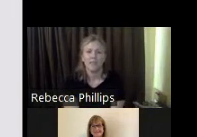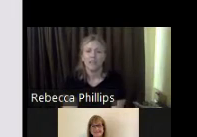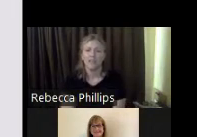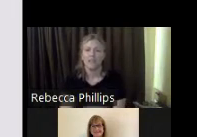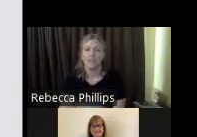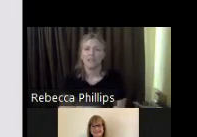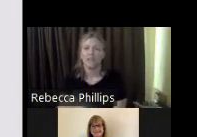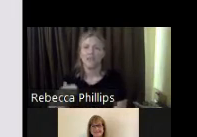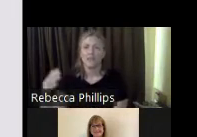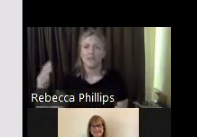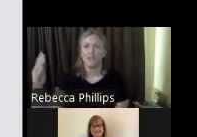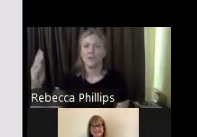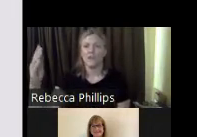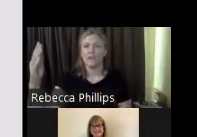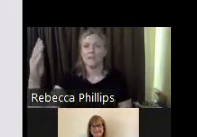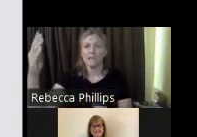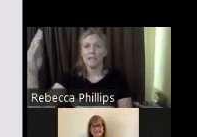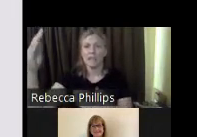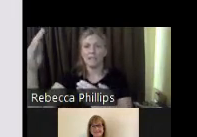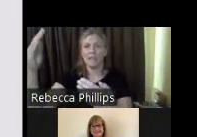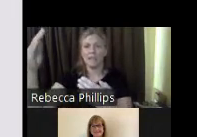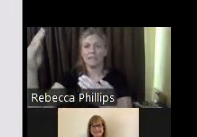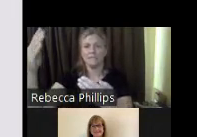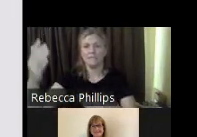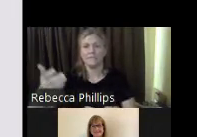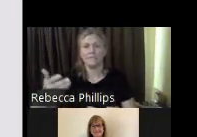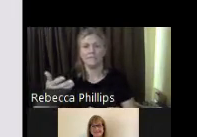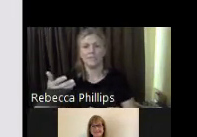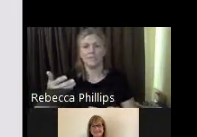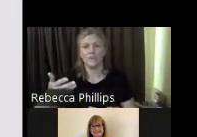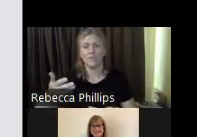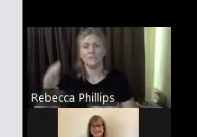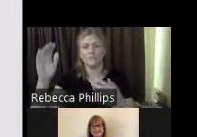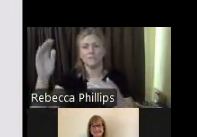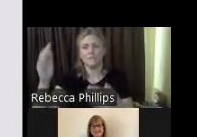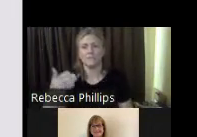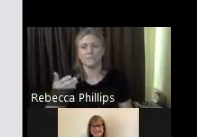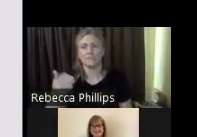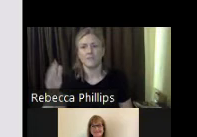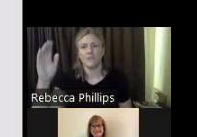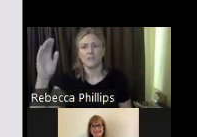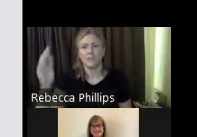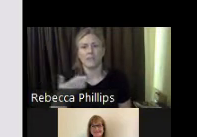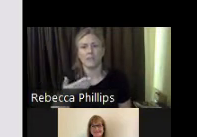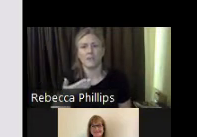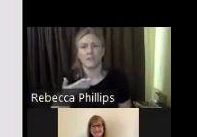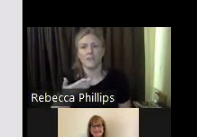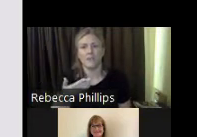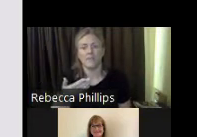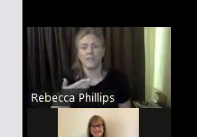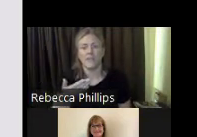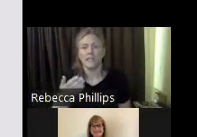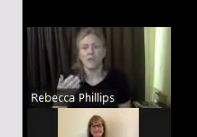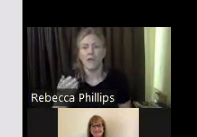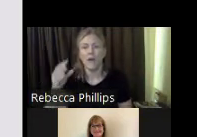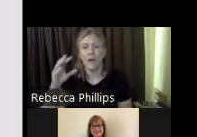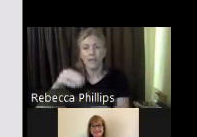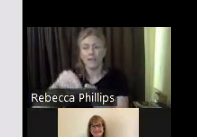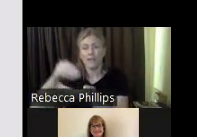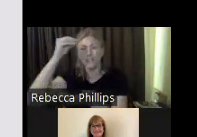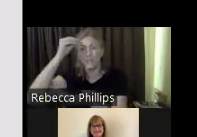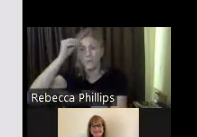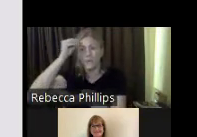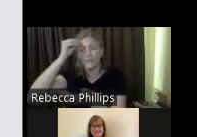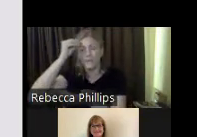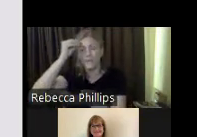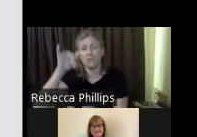That's from Jane. You're welcome is like coming in. You're welcome. For just one hand, you're welcome. So how I